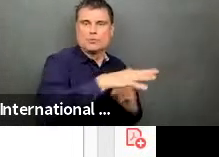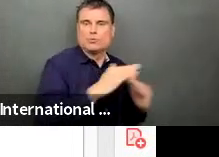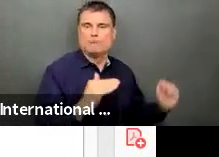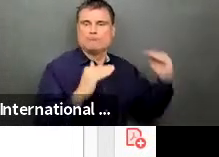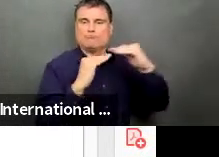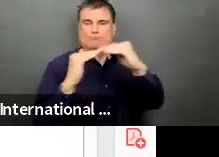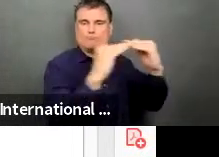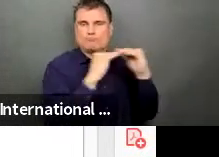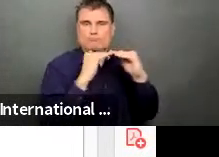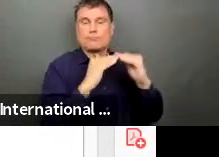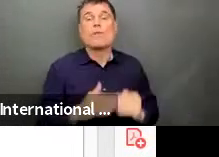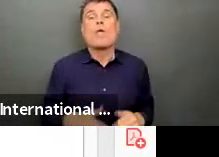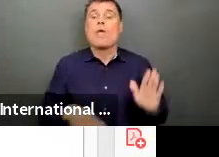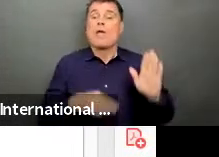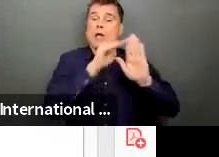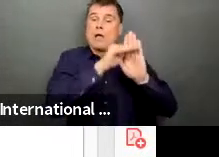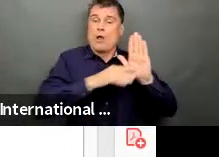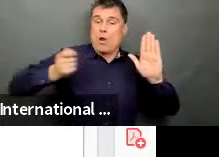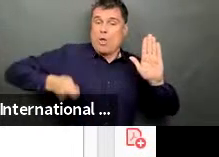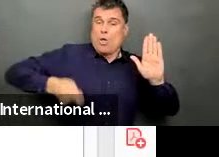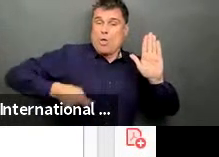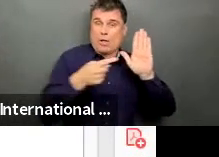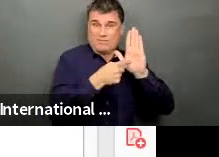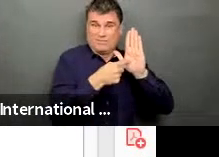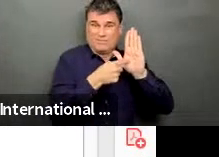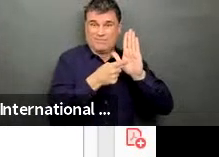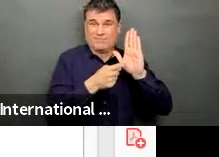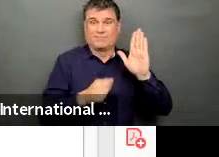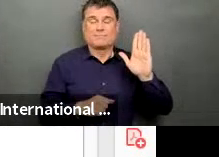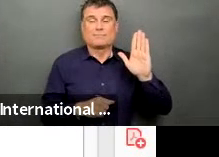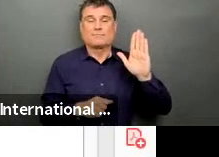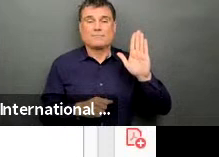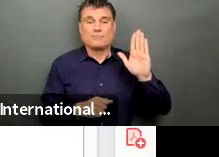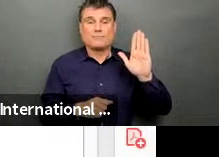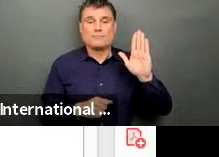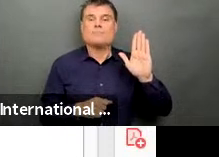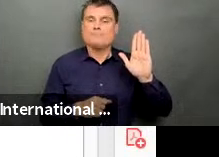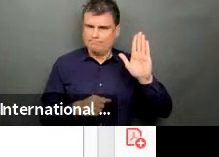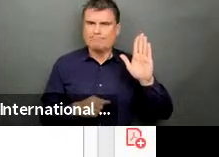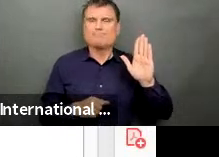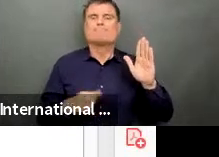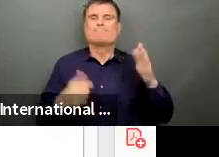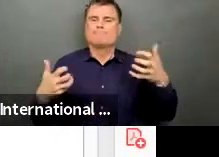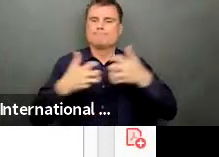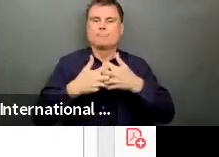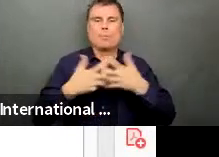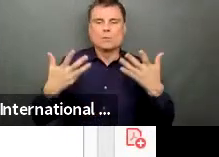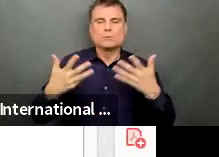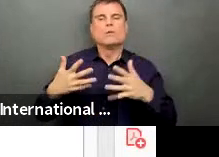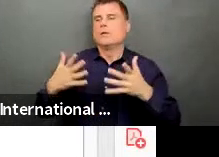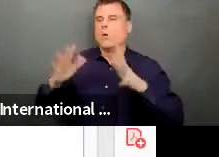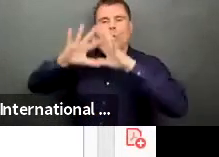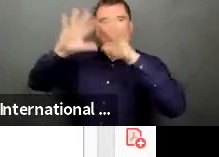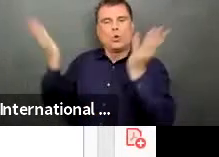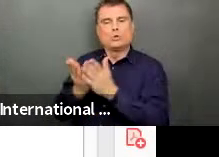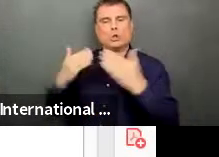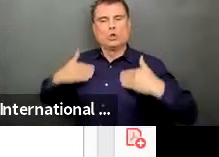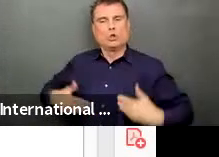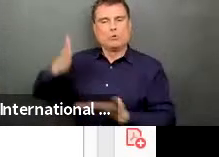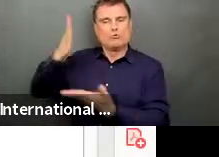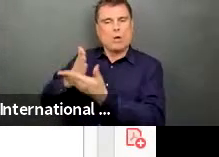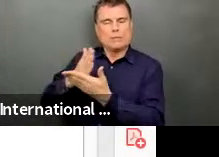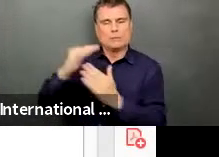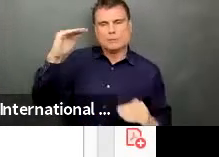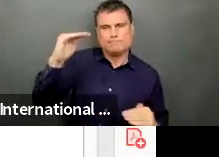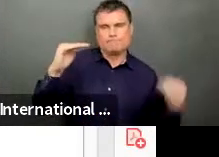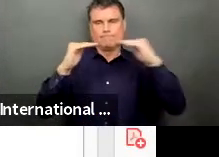selection remain grounded and aligned with international human rights. 9, recognize the need to